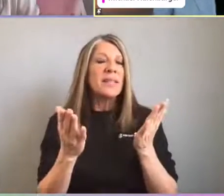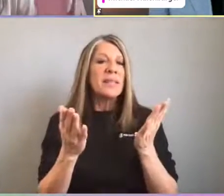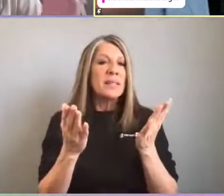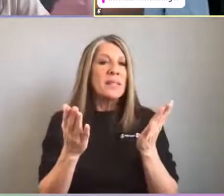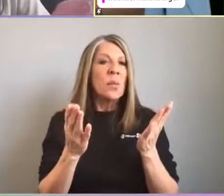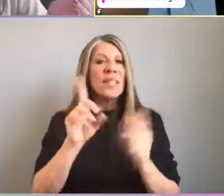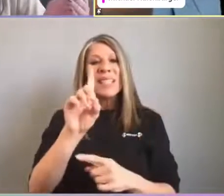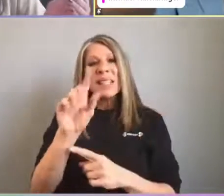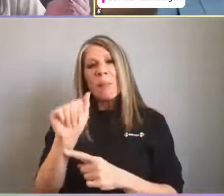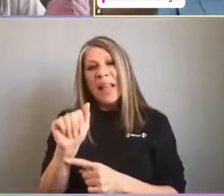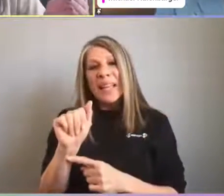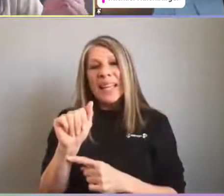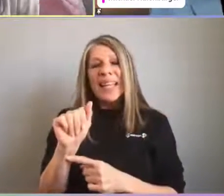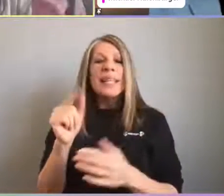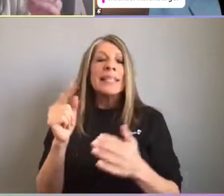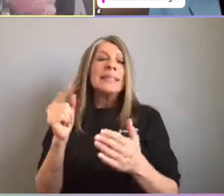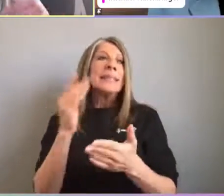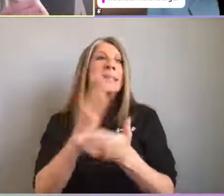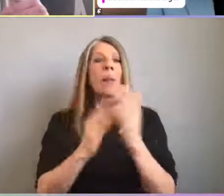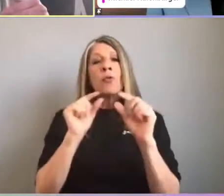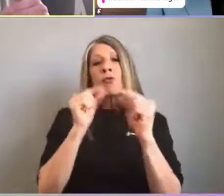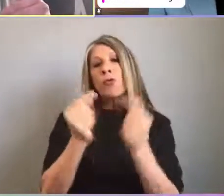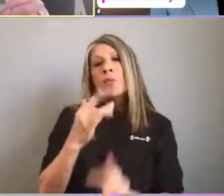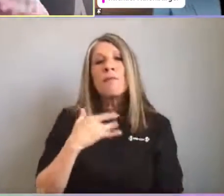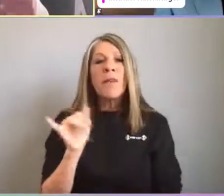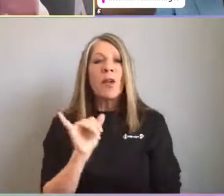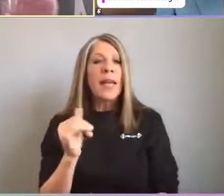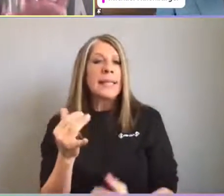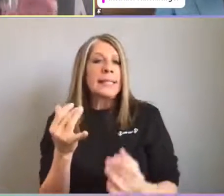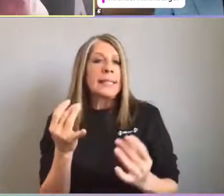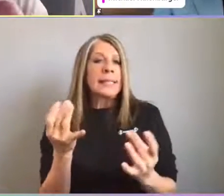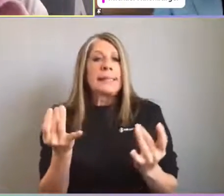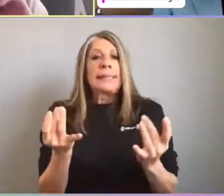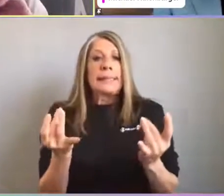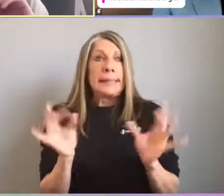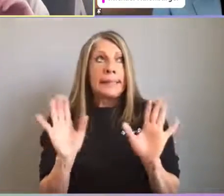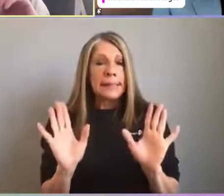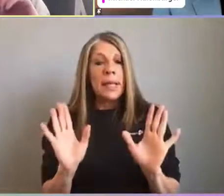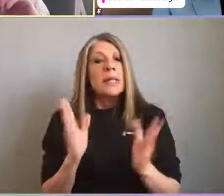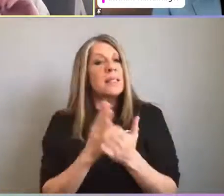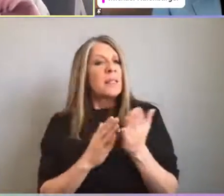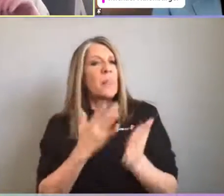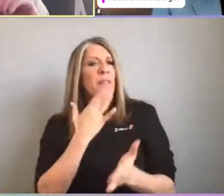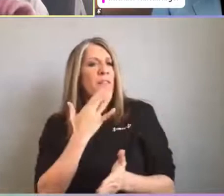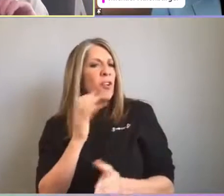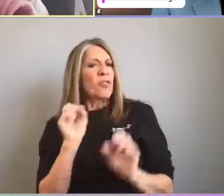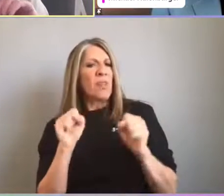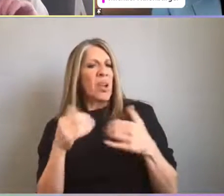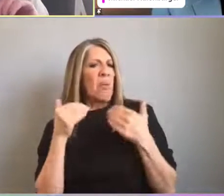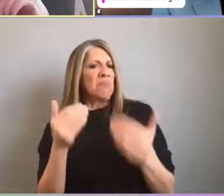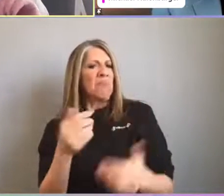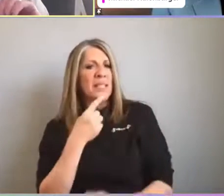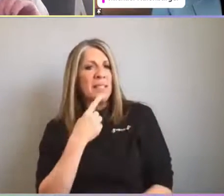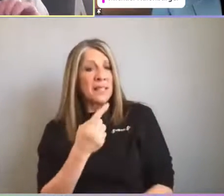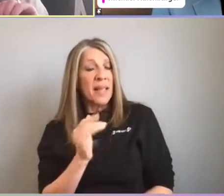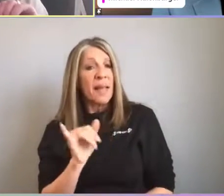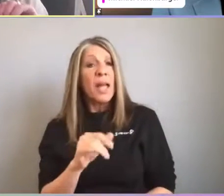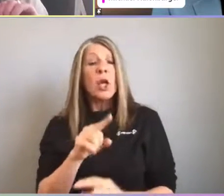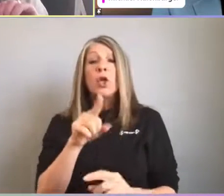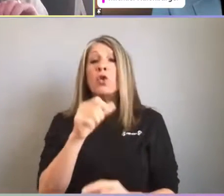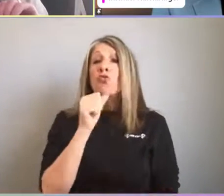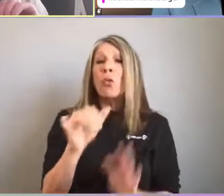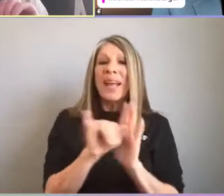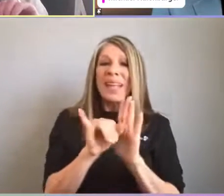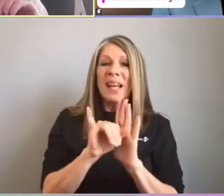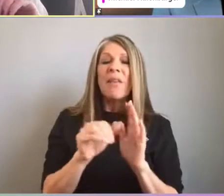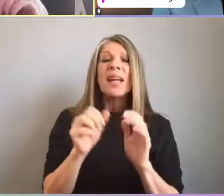is something controversial with some in groups. Others prefer me to say it. You don't identify as someone who is